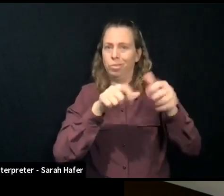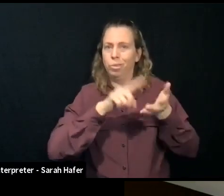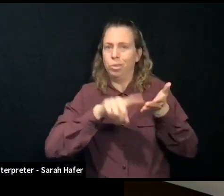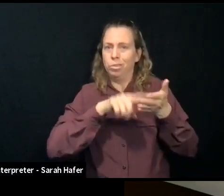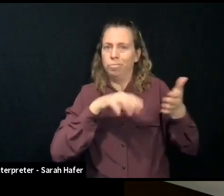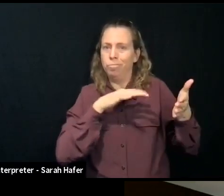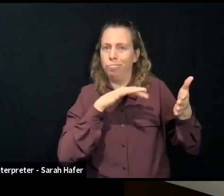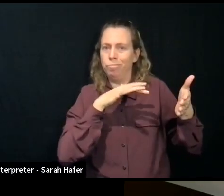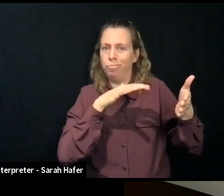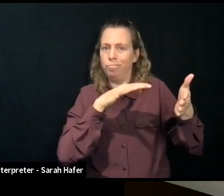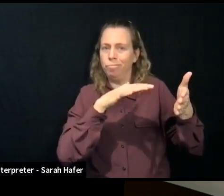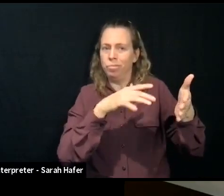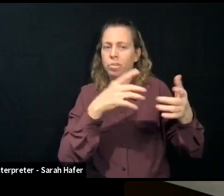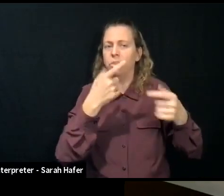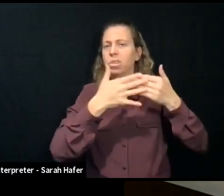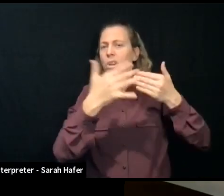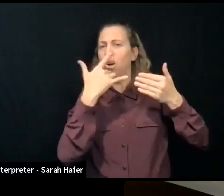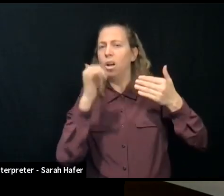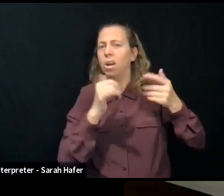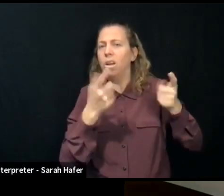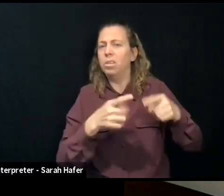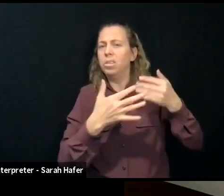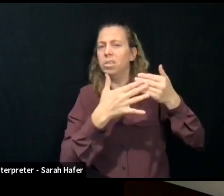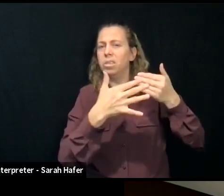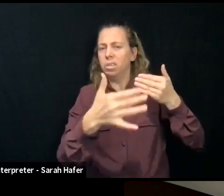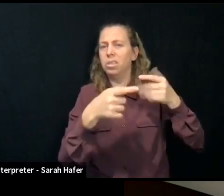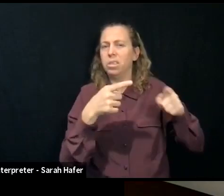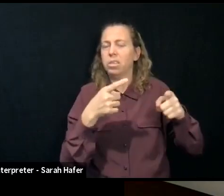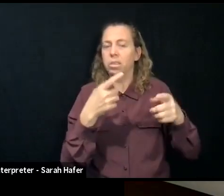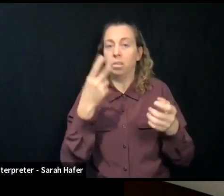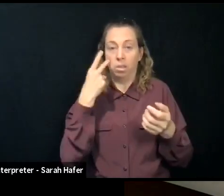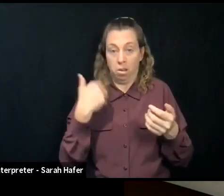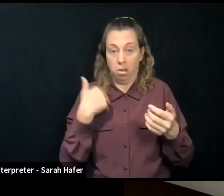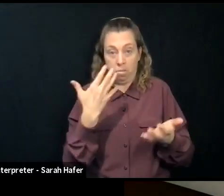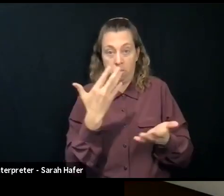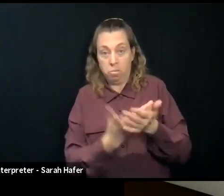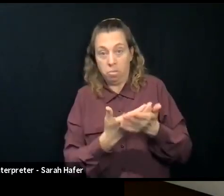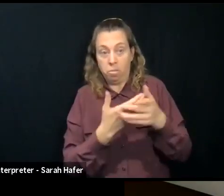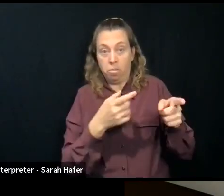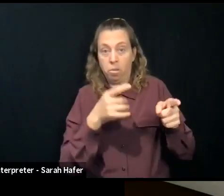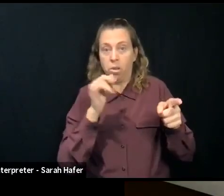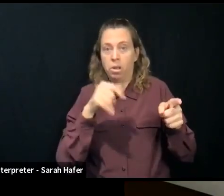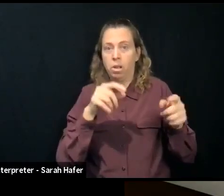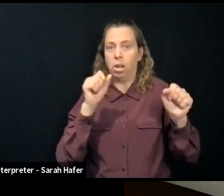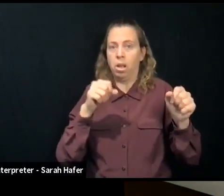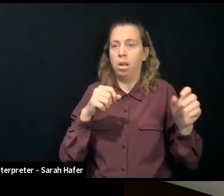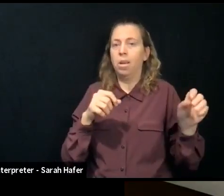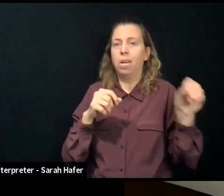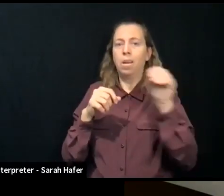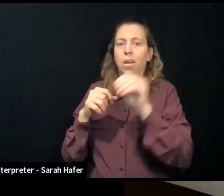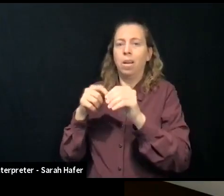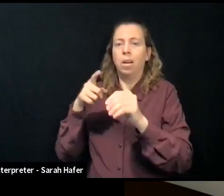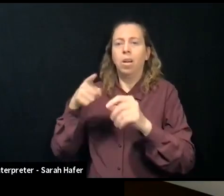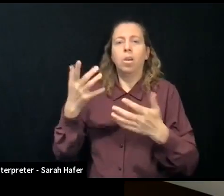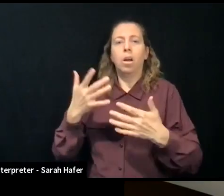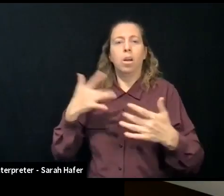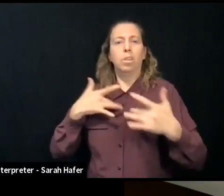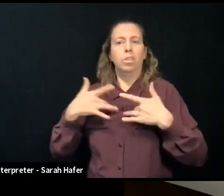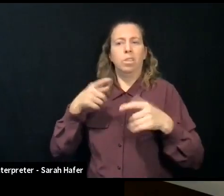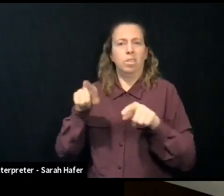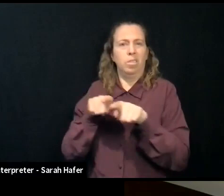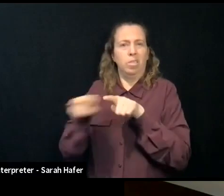in a population, evidence that this variant should be a variant of concern, at which point we would reclassify it, but